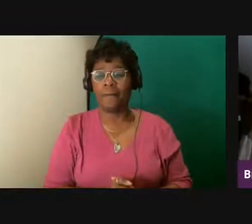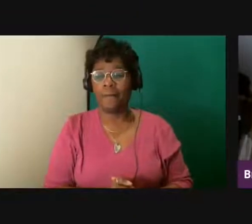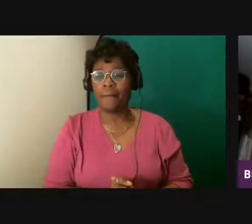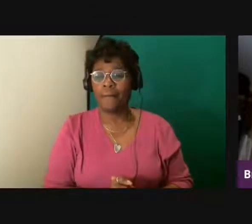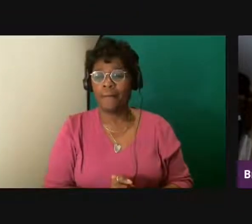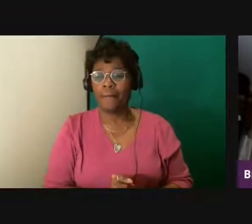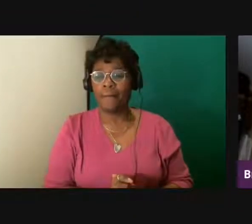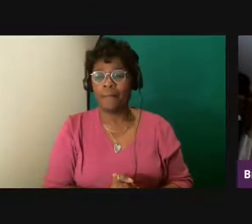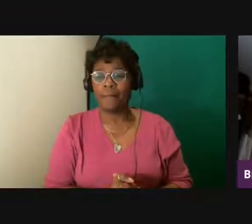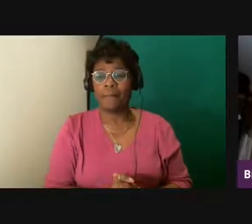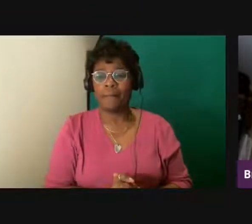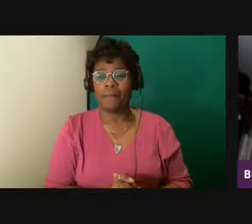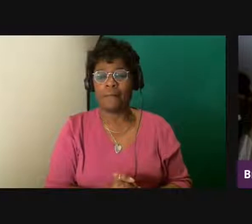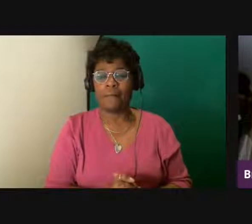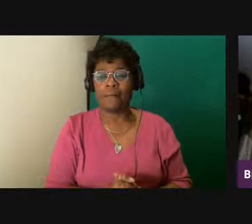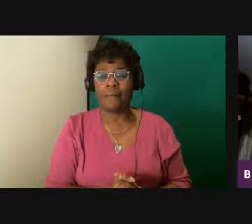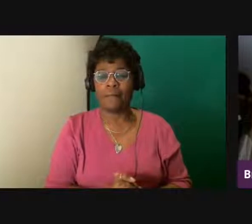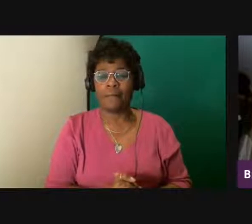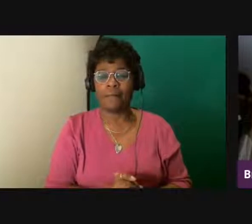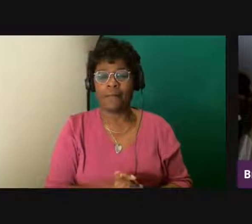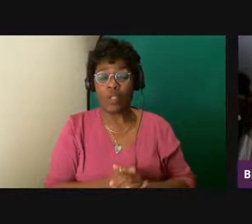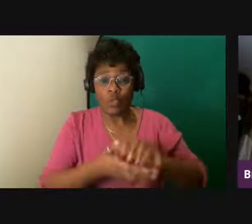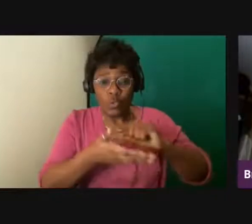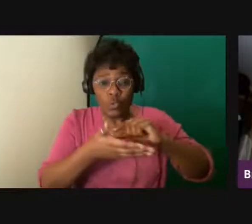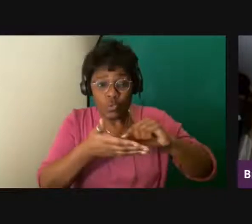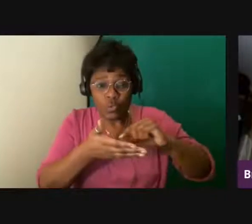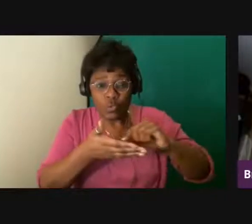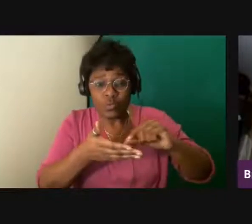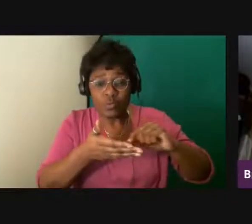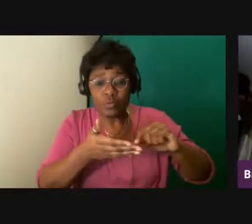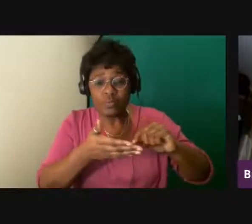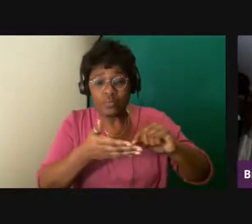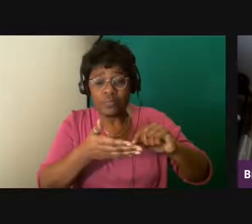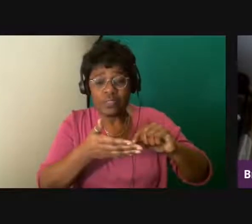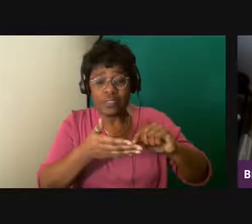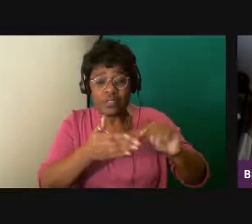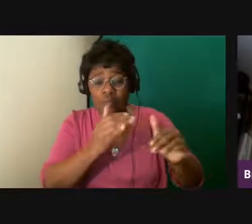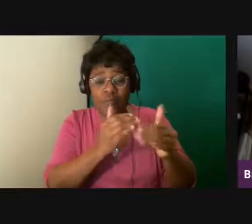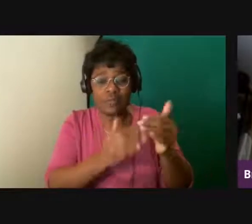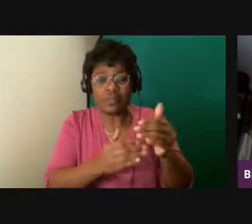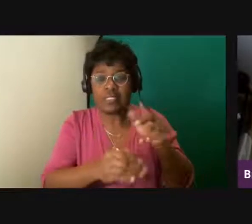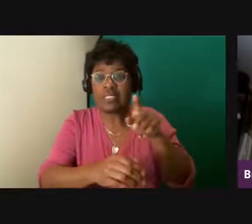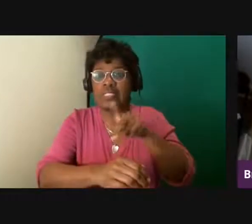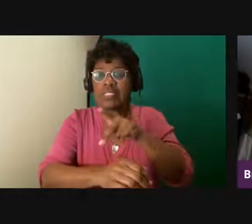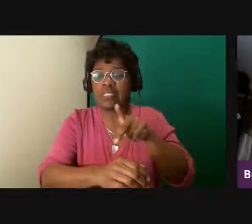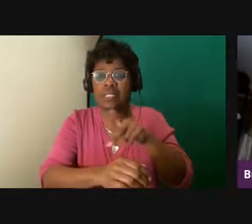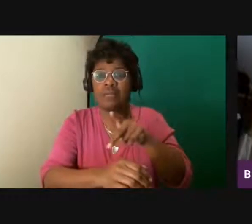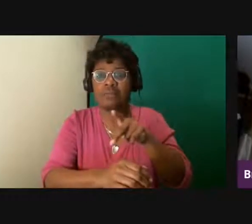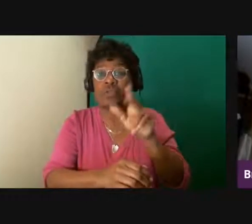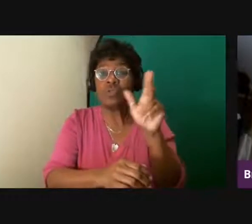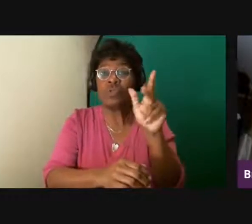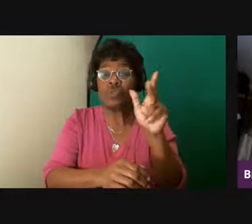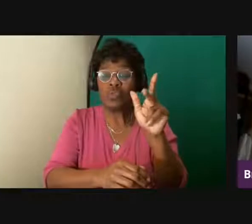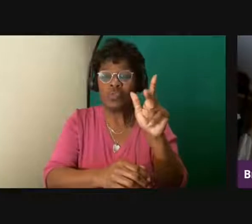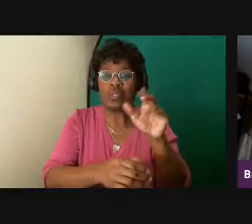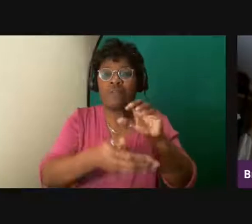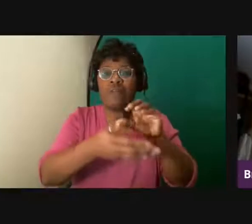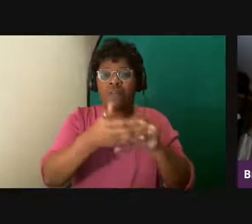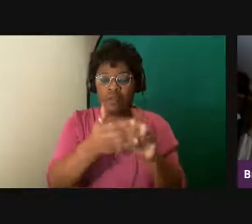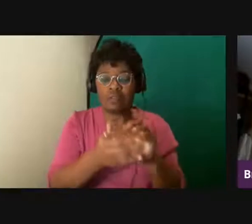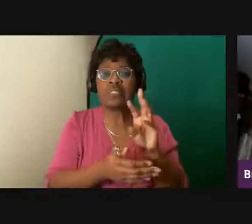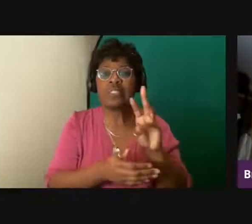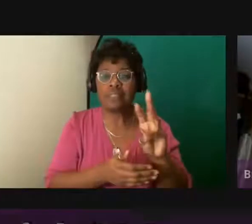I will be reading Psalms 26, verse 3, and I'll be reading from the King James